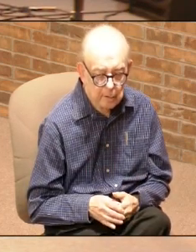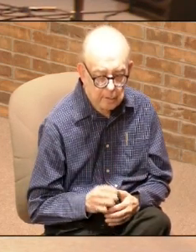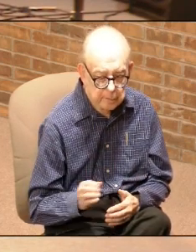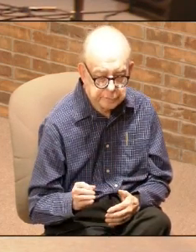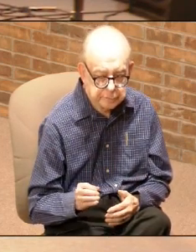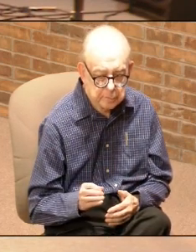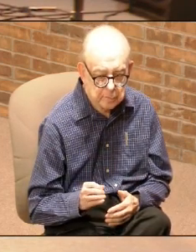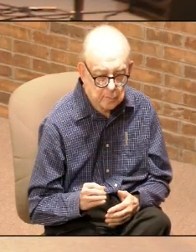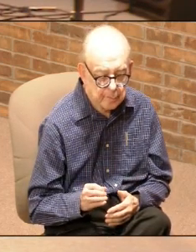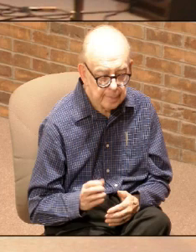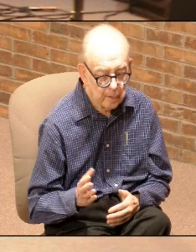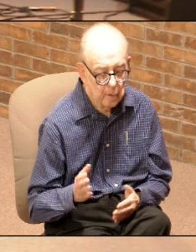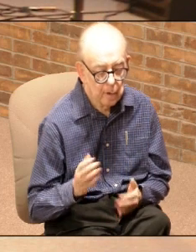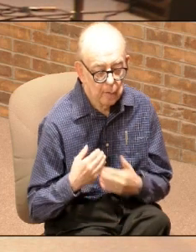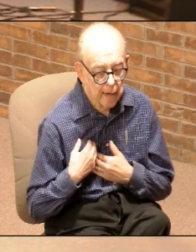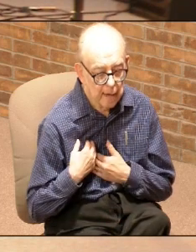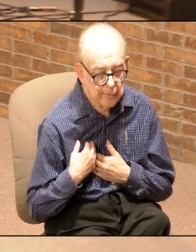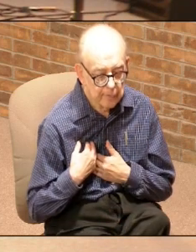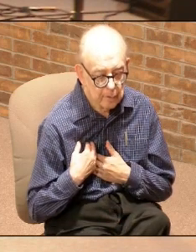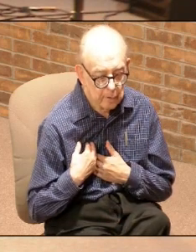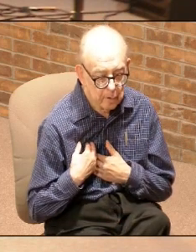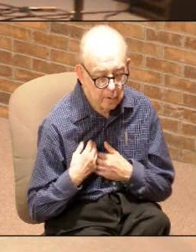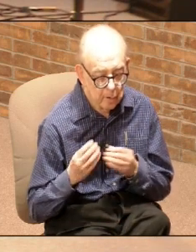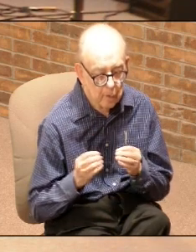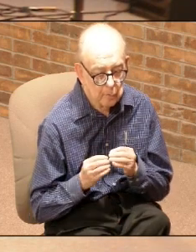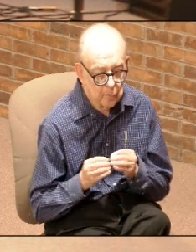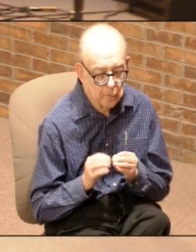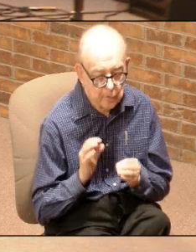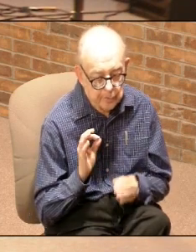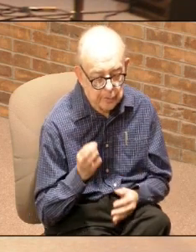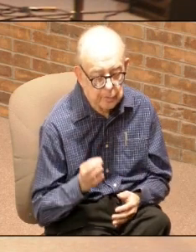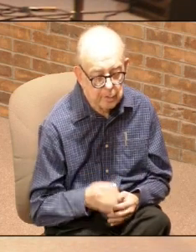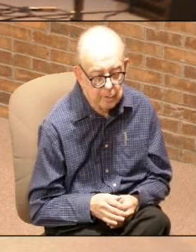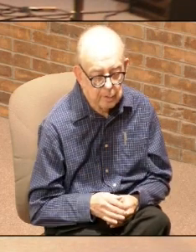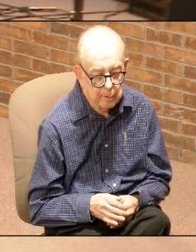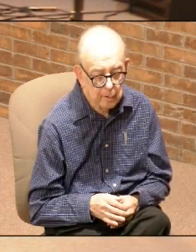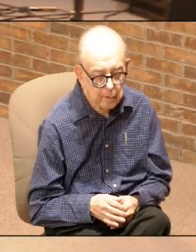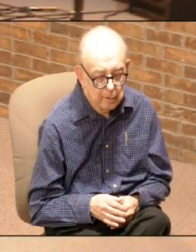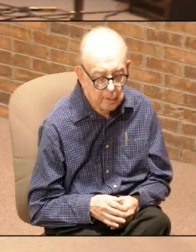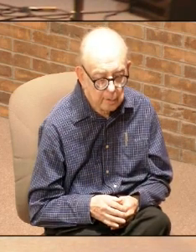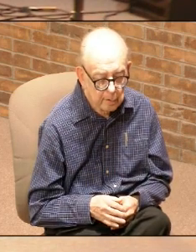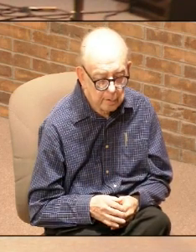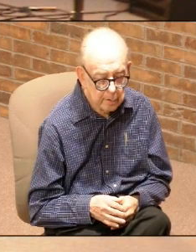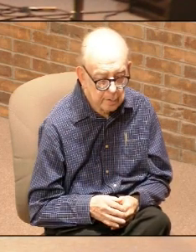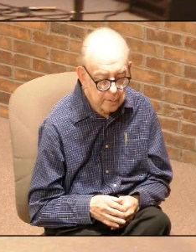so that it will bear more fruit.